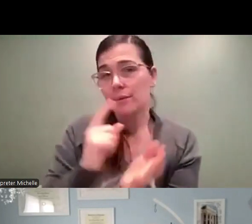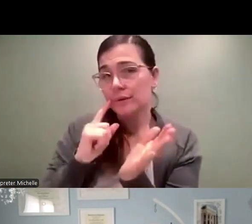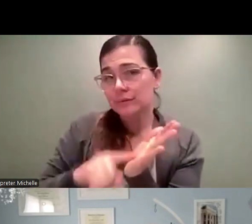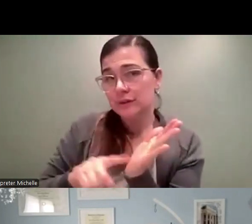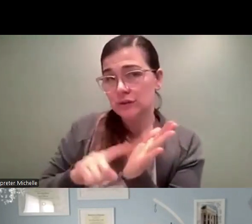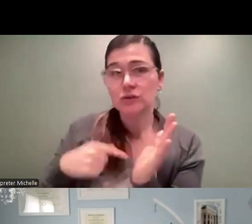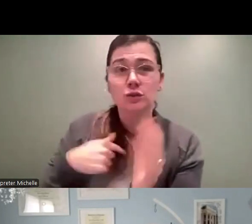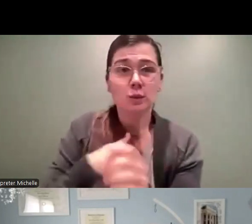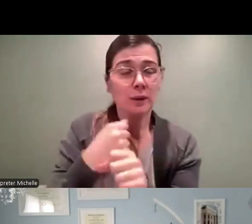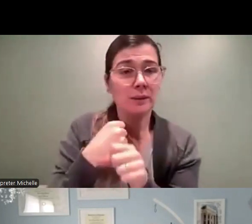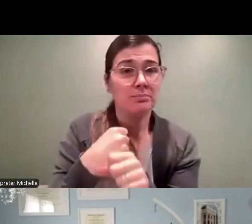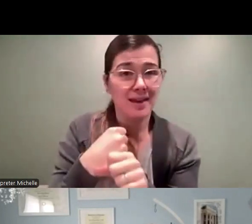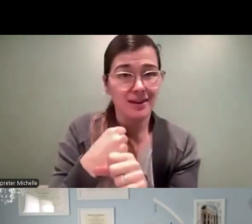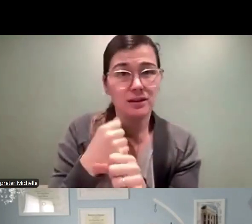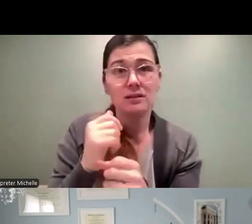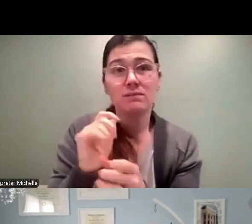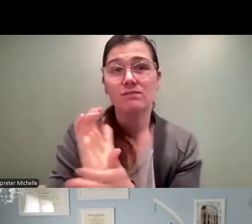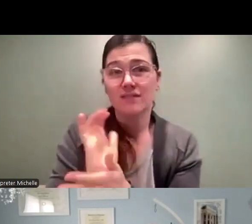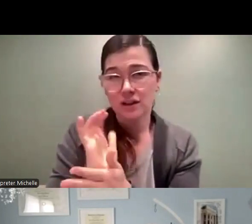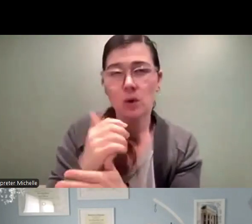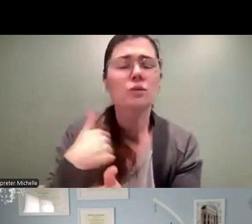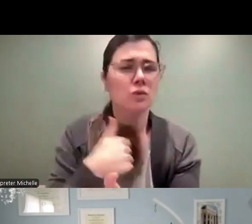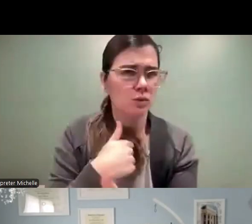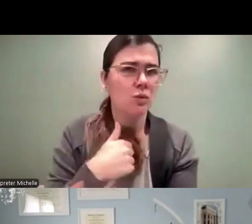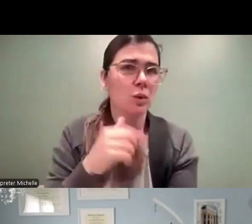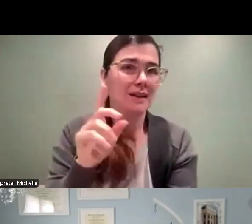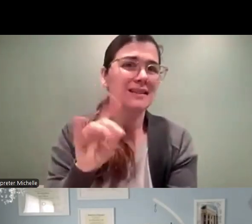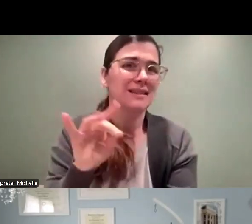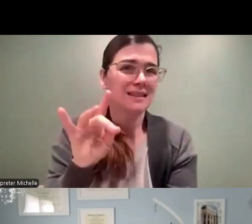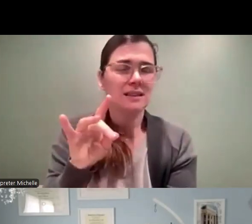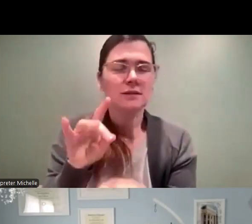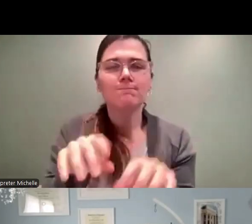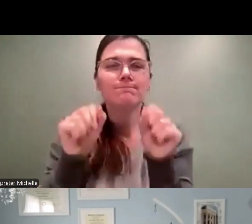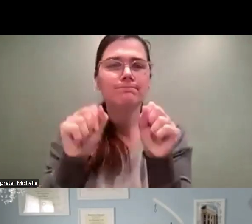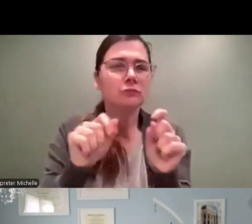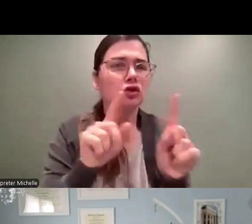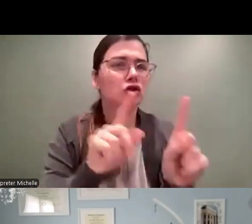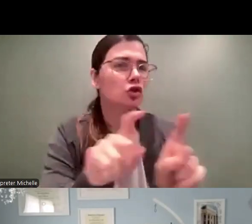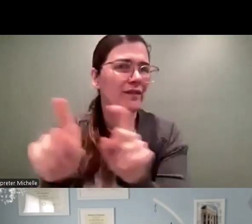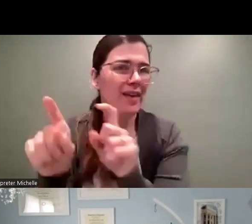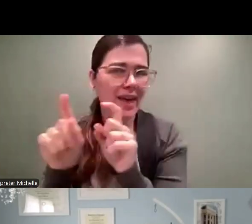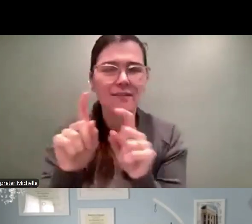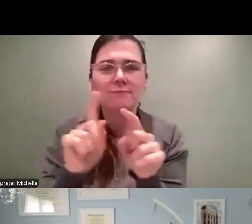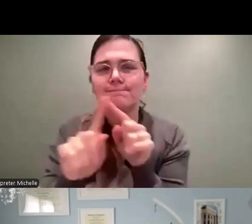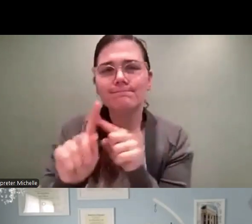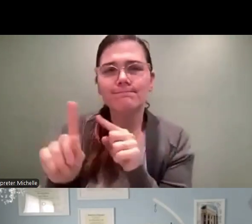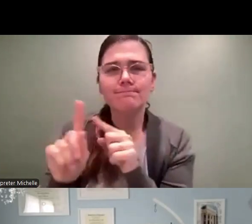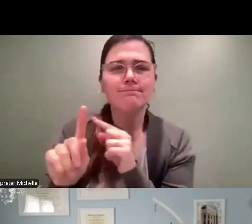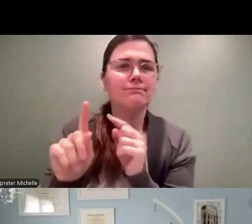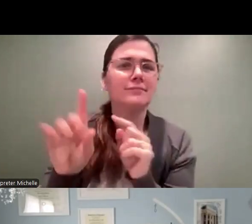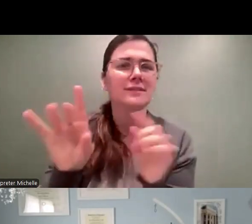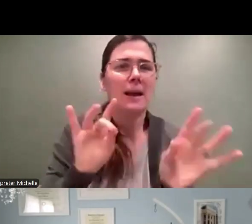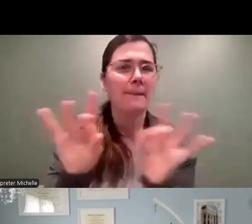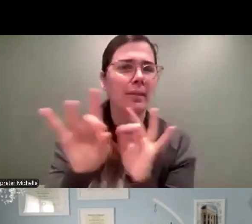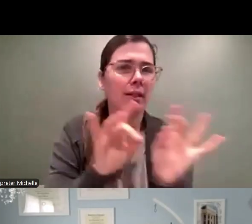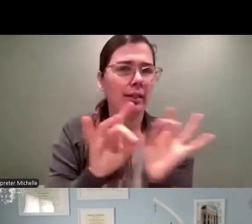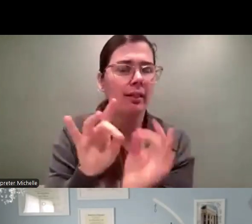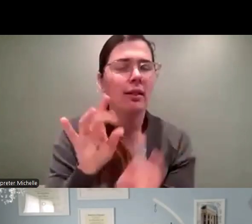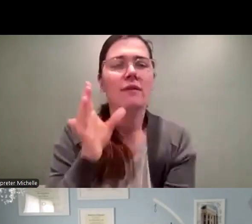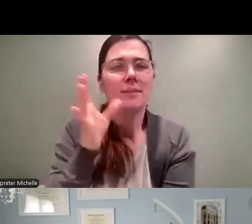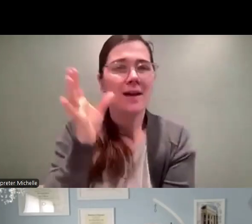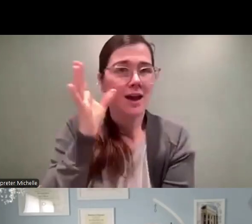videos, we did conduct a survey of a random sample of parents in the region. And so there's a lot,